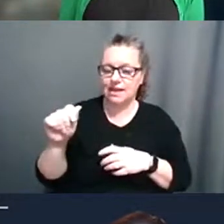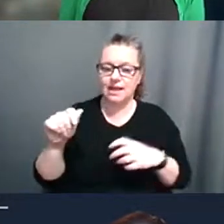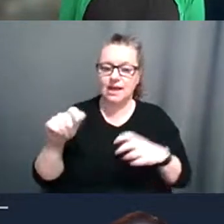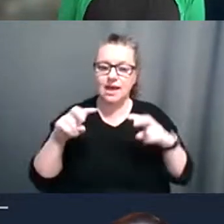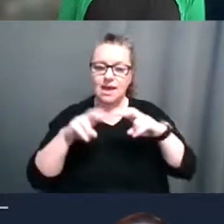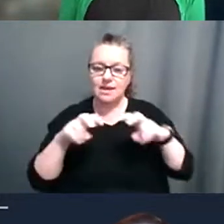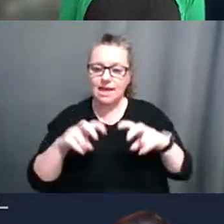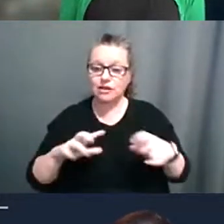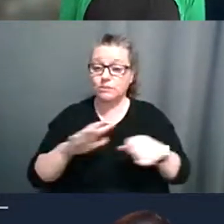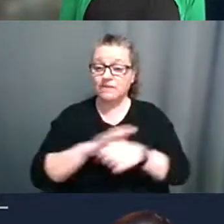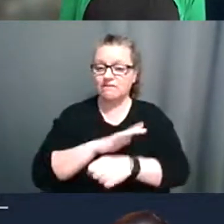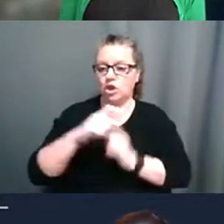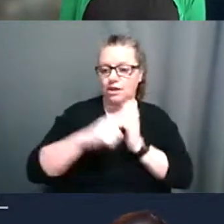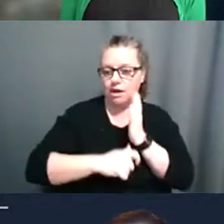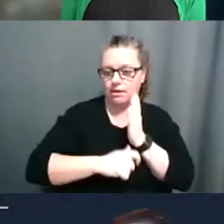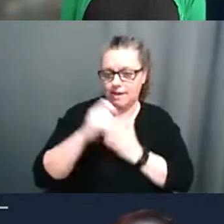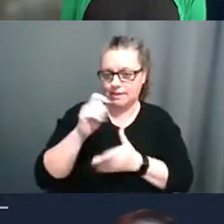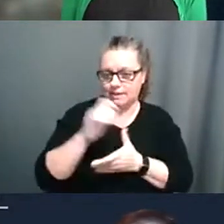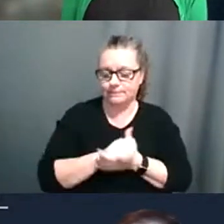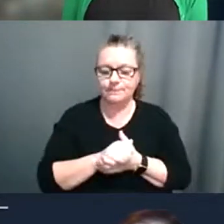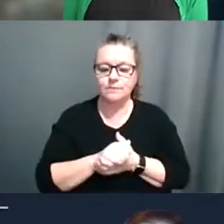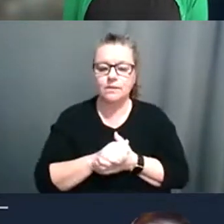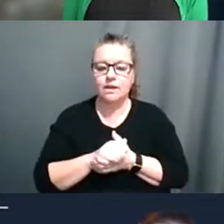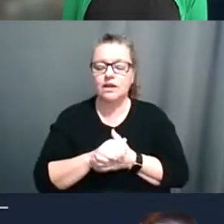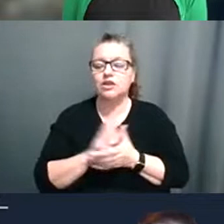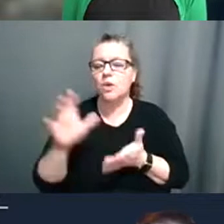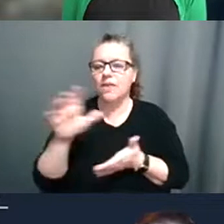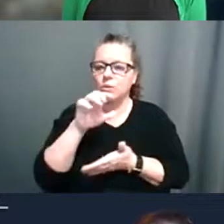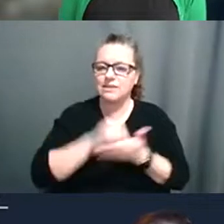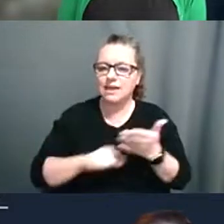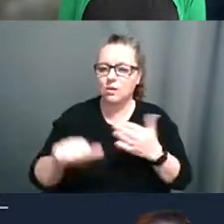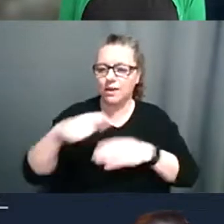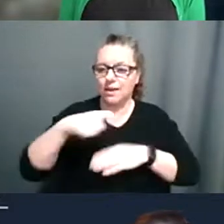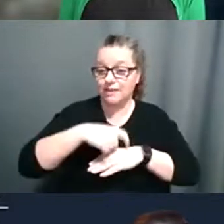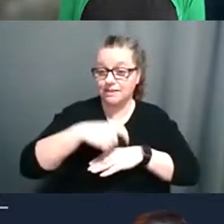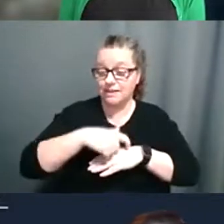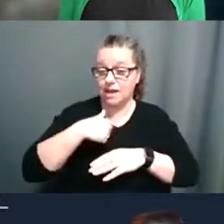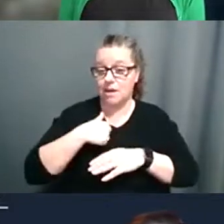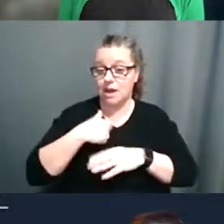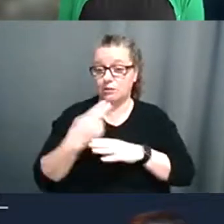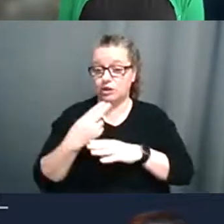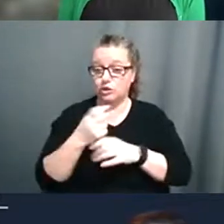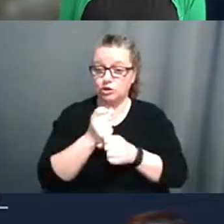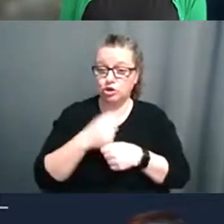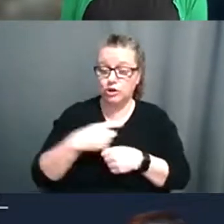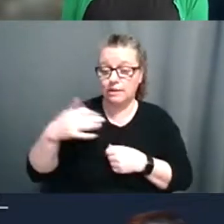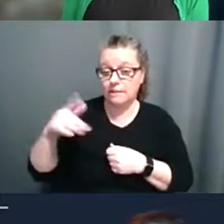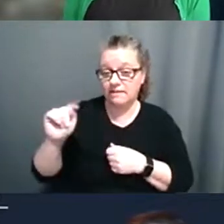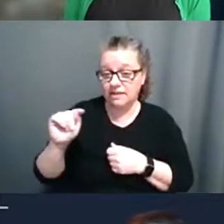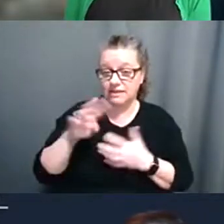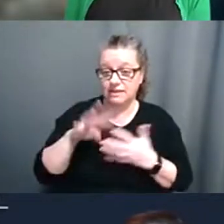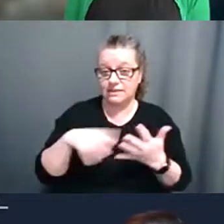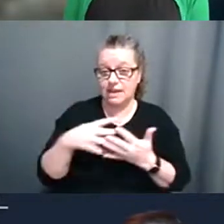automated. So it would take away the time that I would spend creating pivot tables, because